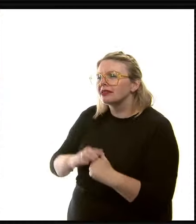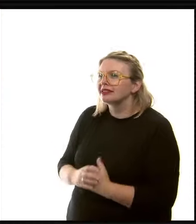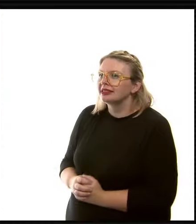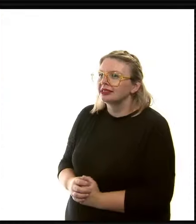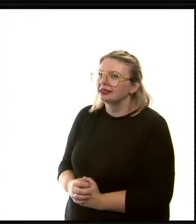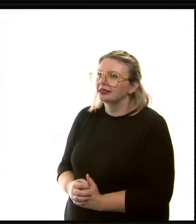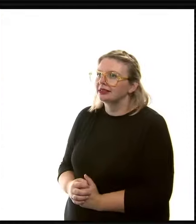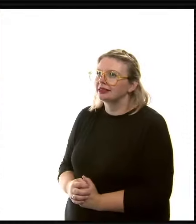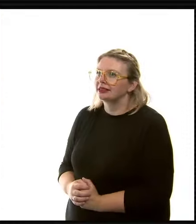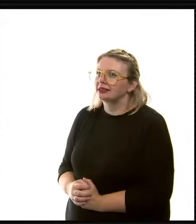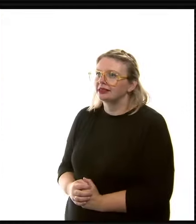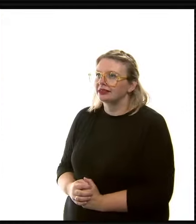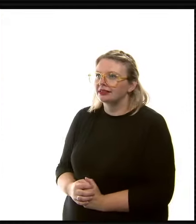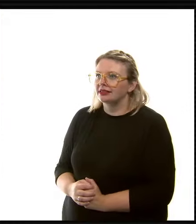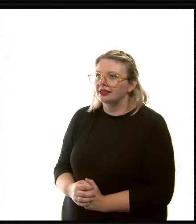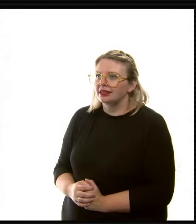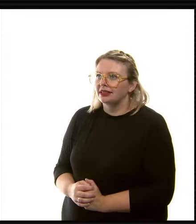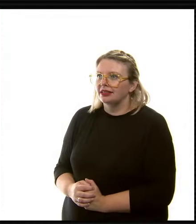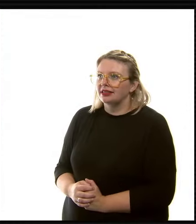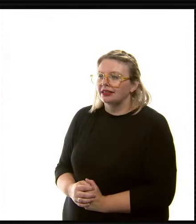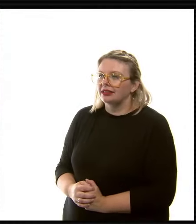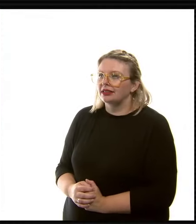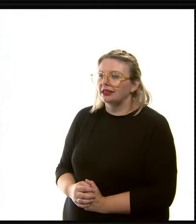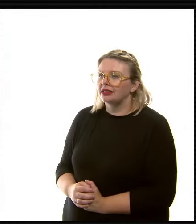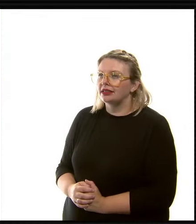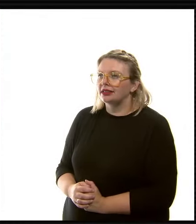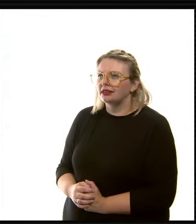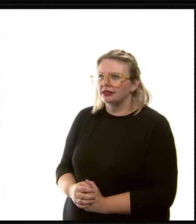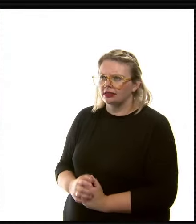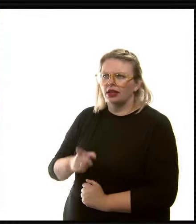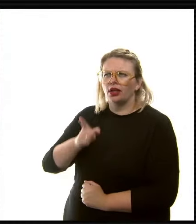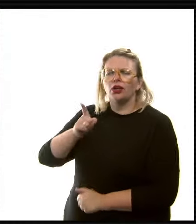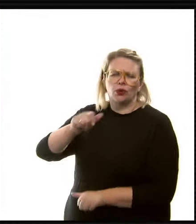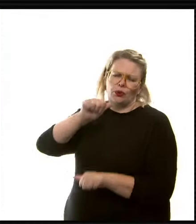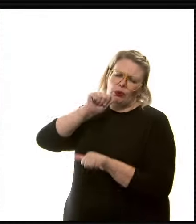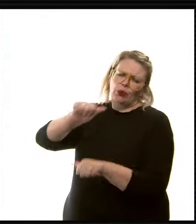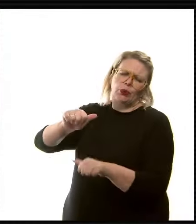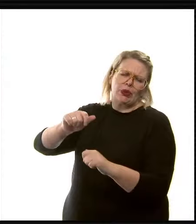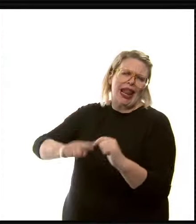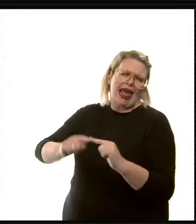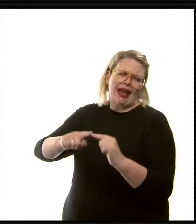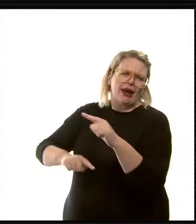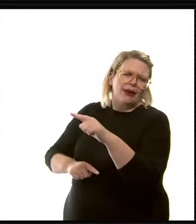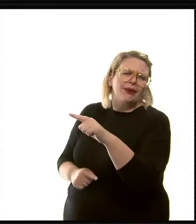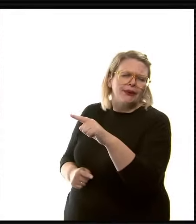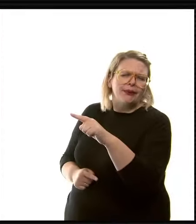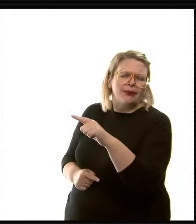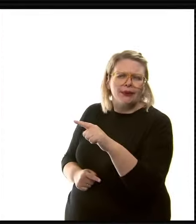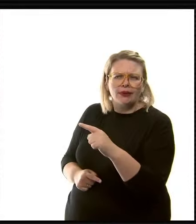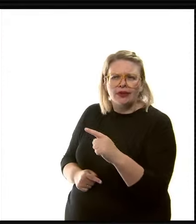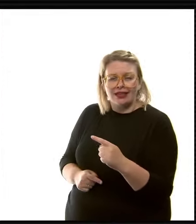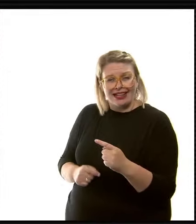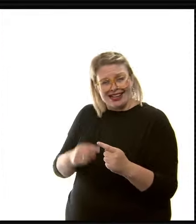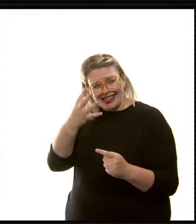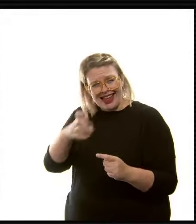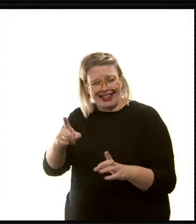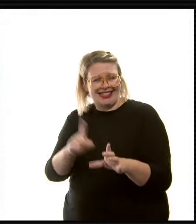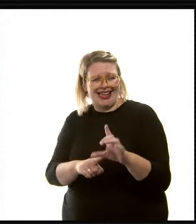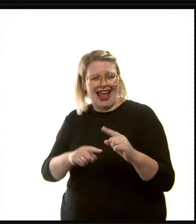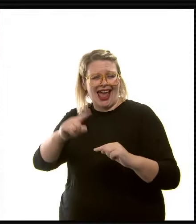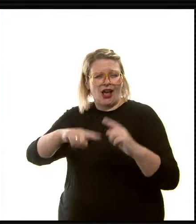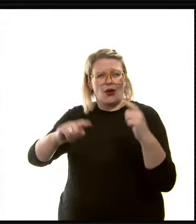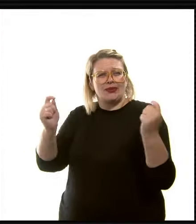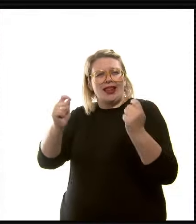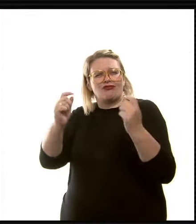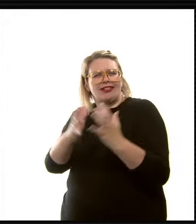Oh, fine, yeah. Now, your passion for LEGO bricks really shines through on LEGO Masters Finland. How are you celebrating 90 years of